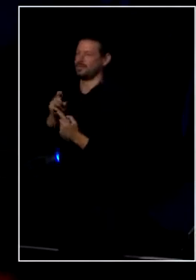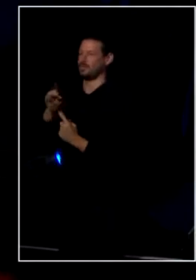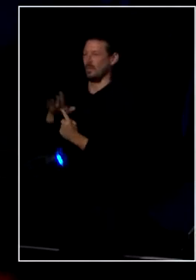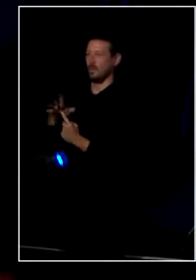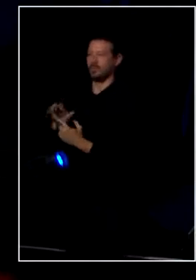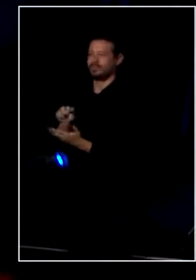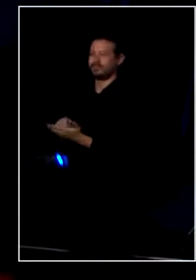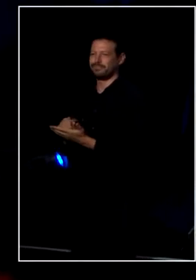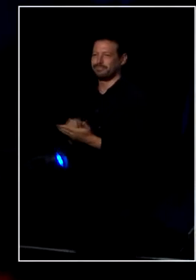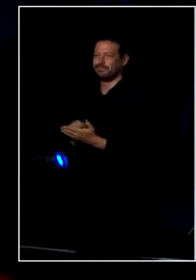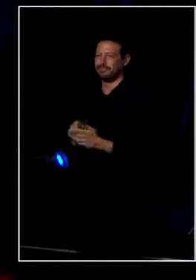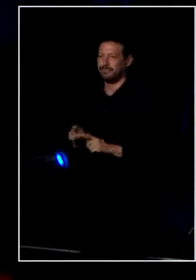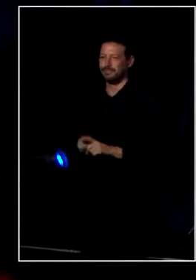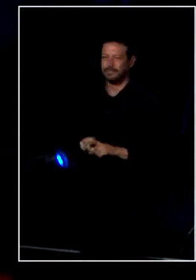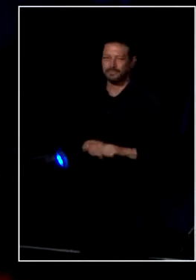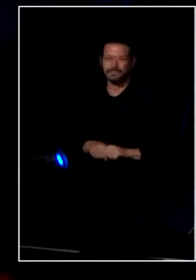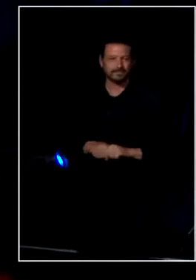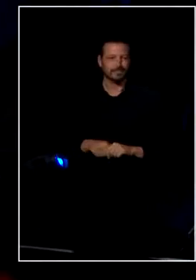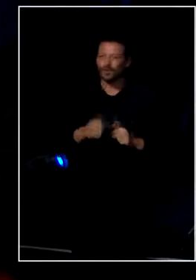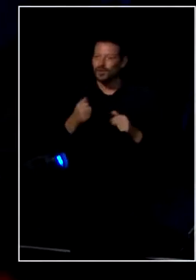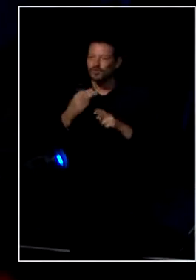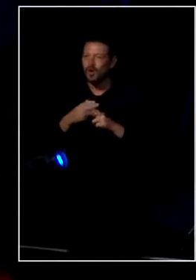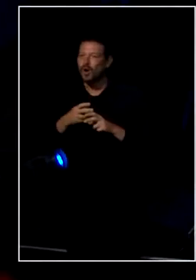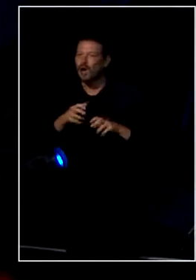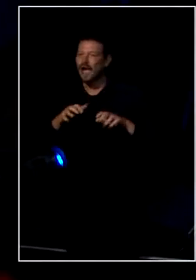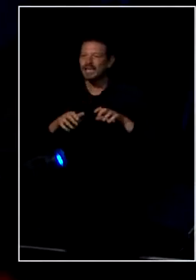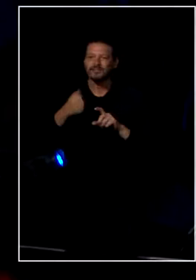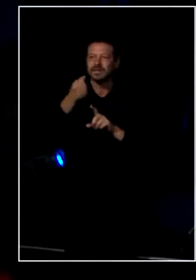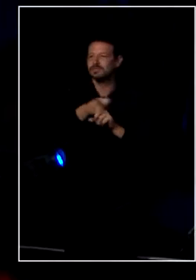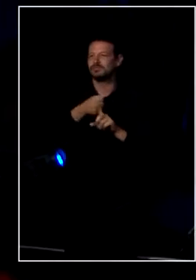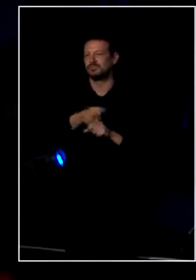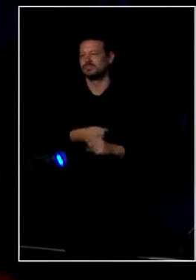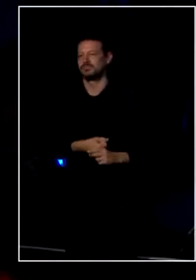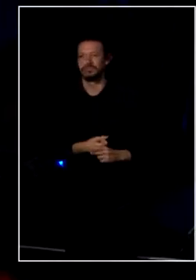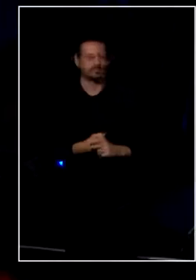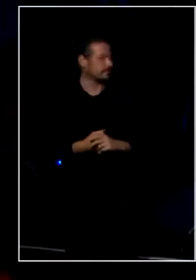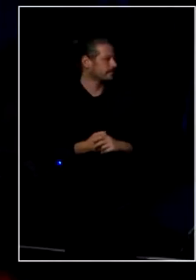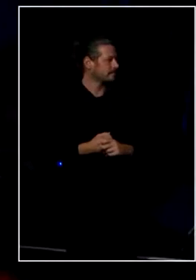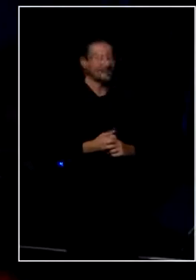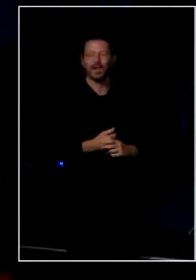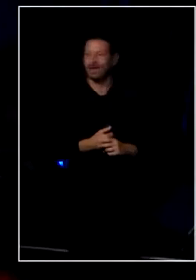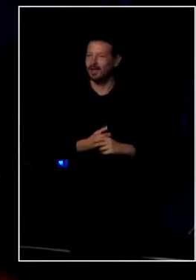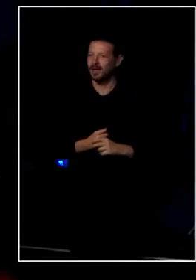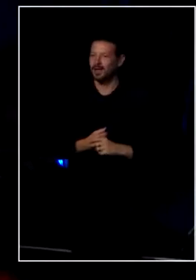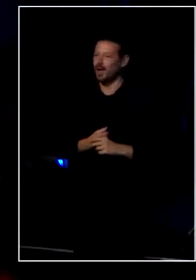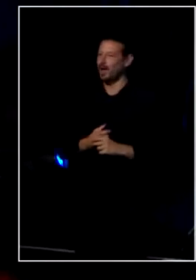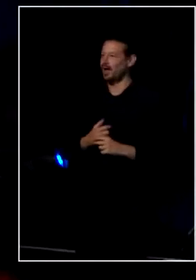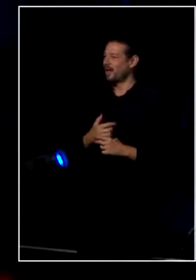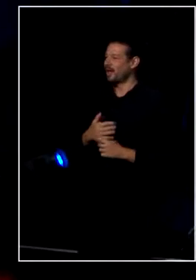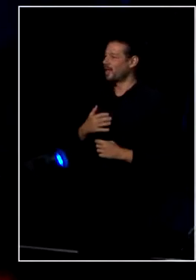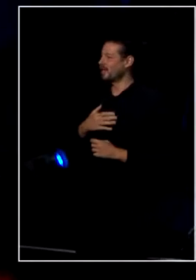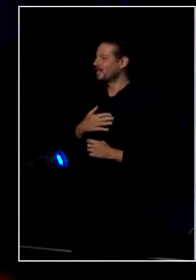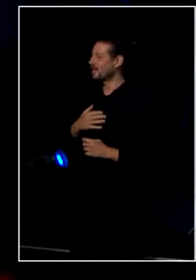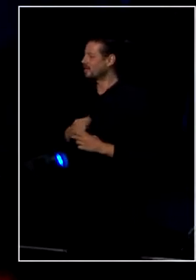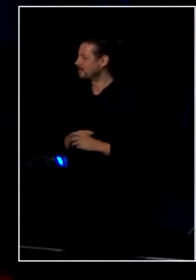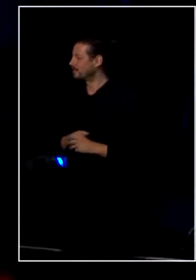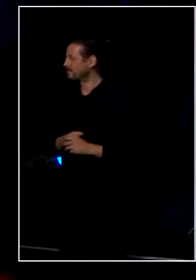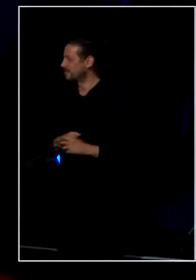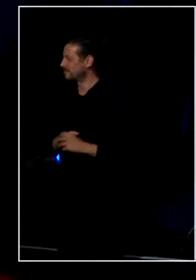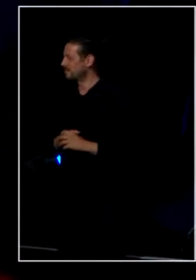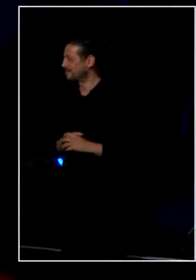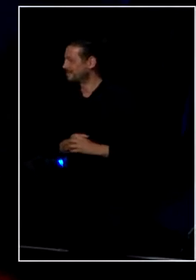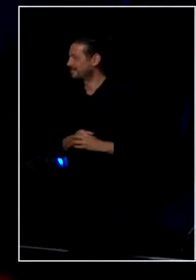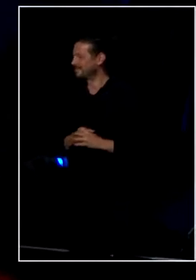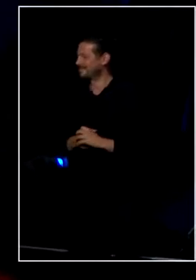any activism. It's like a best medicine. Yeah. I do like it. And in saying that growing up in the country